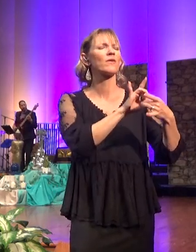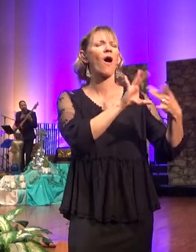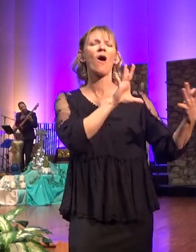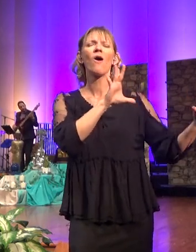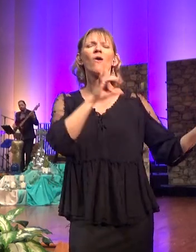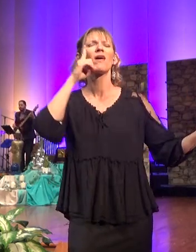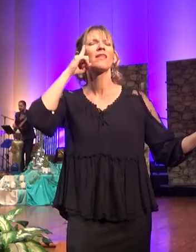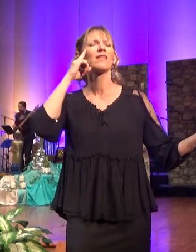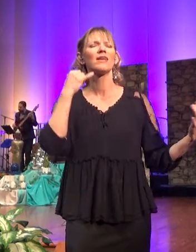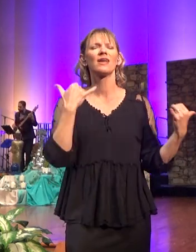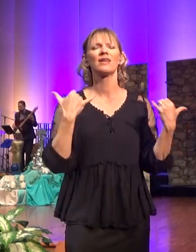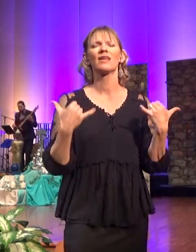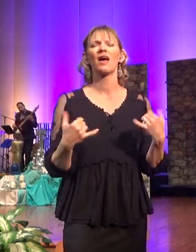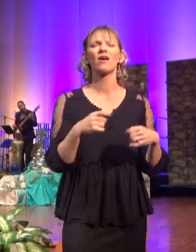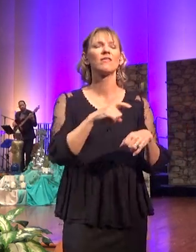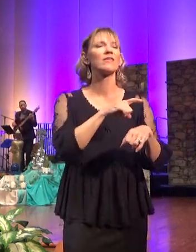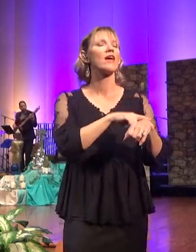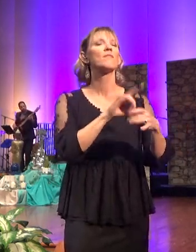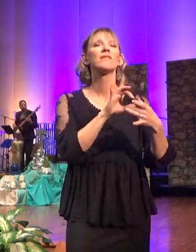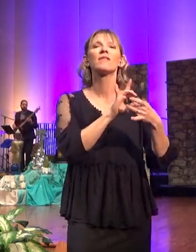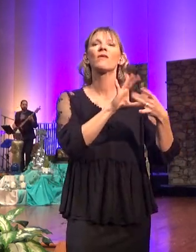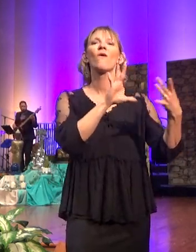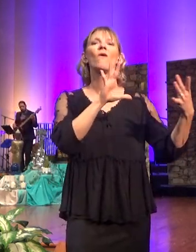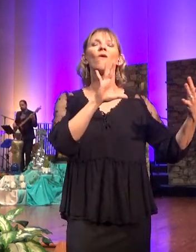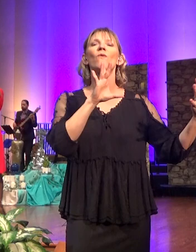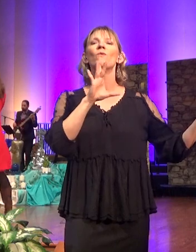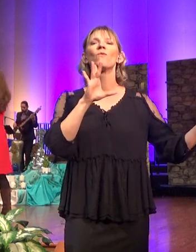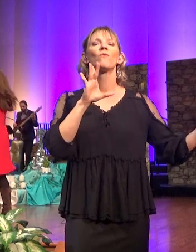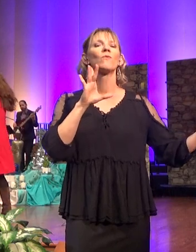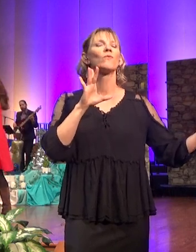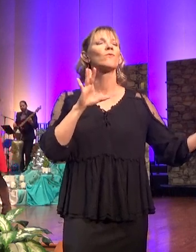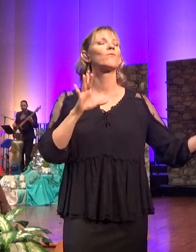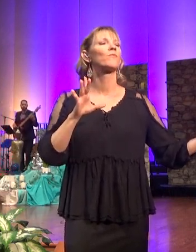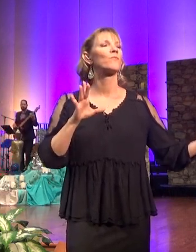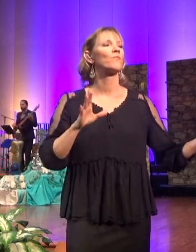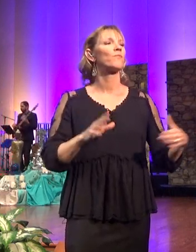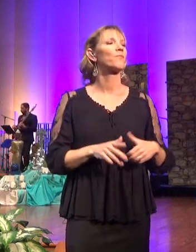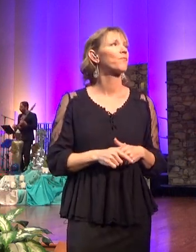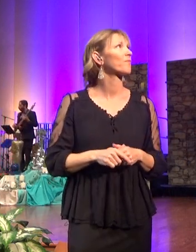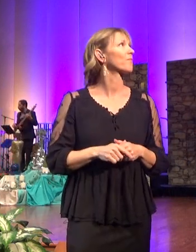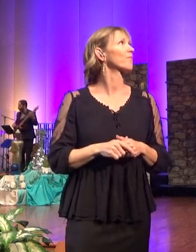go. I think it's time for the letting go.